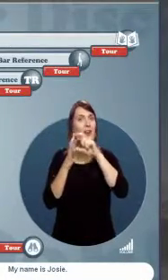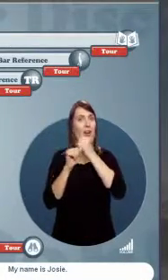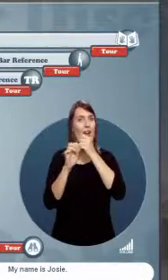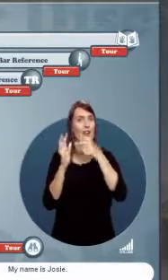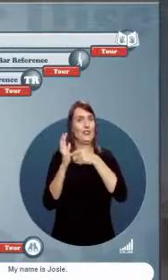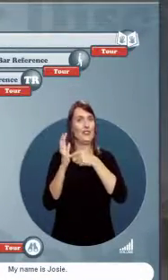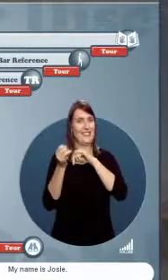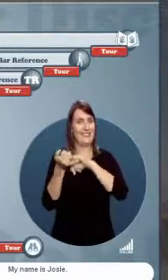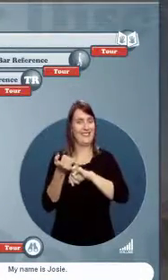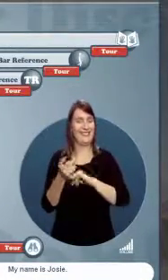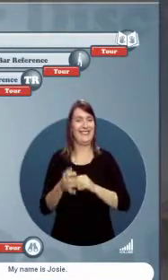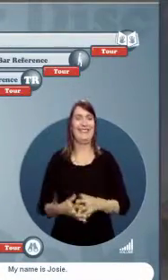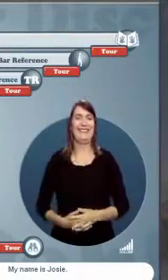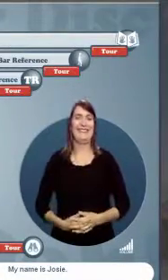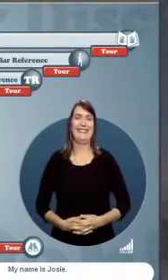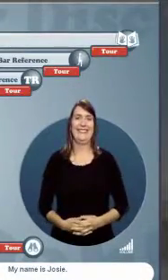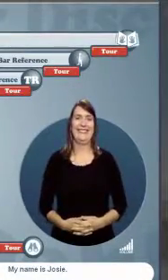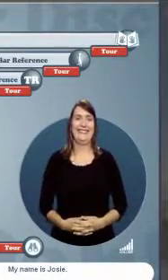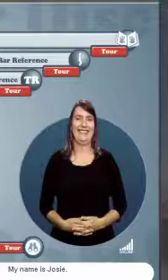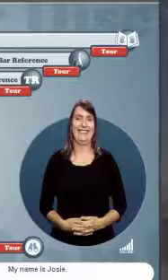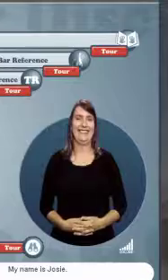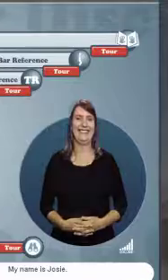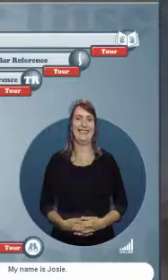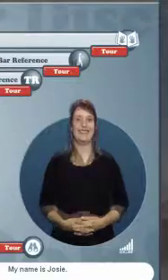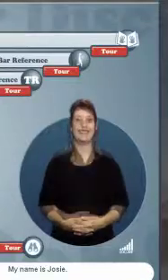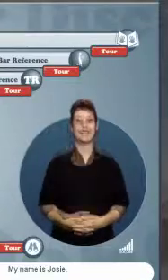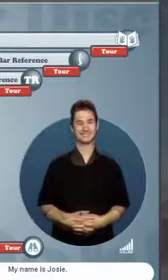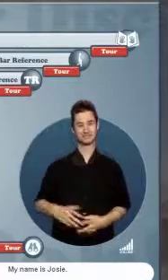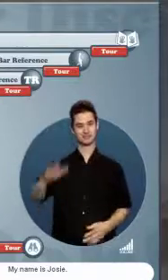My name is Josie.